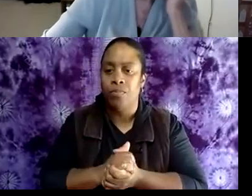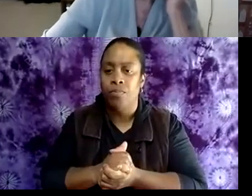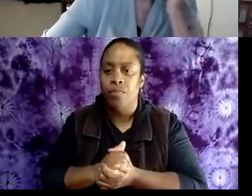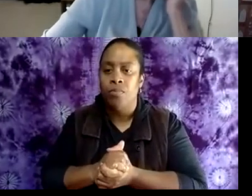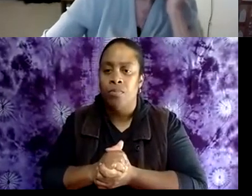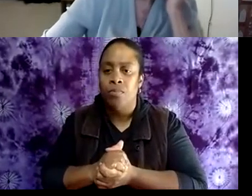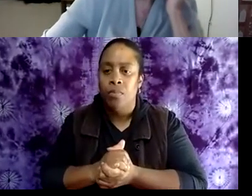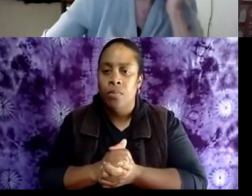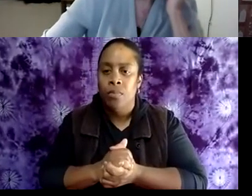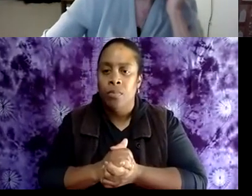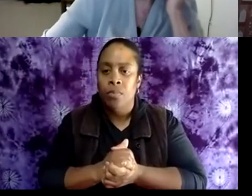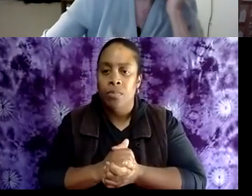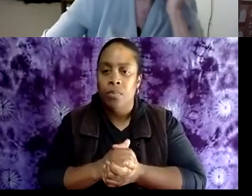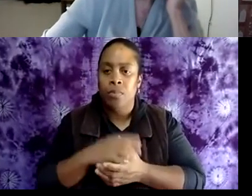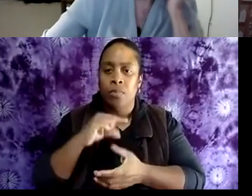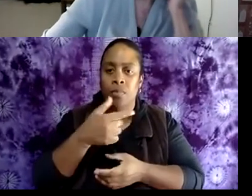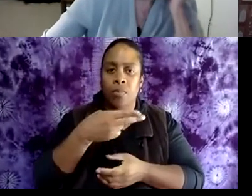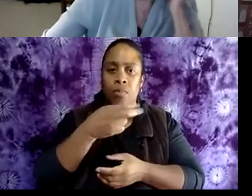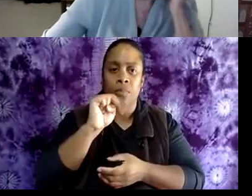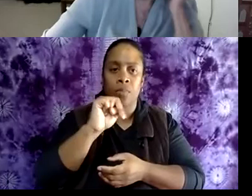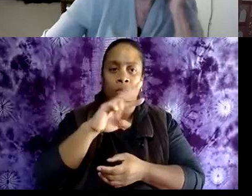All right, go ahead, Henry.